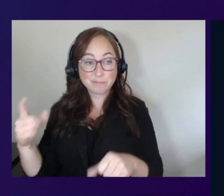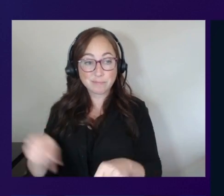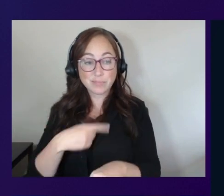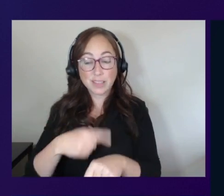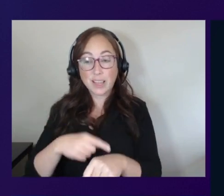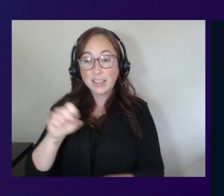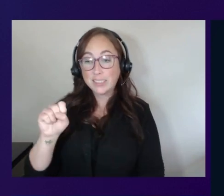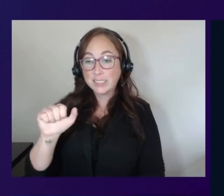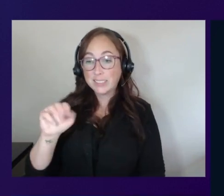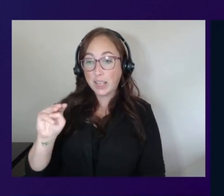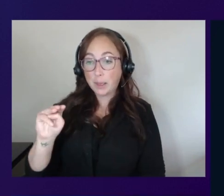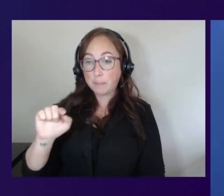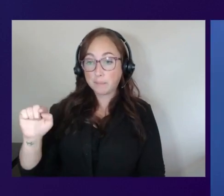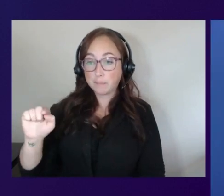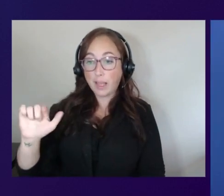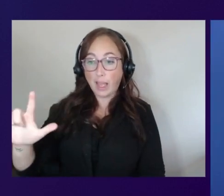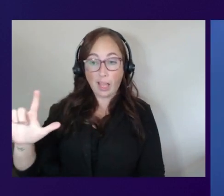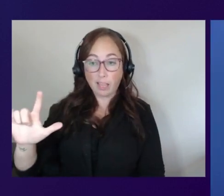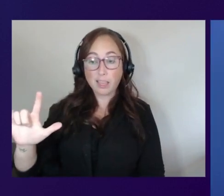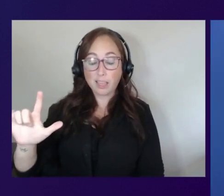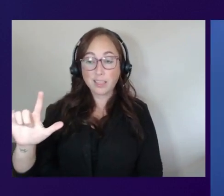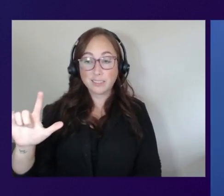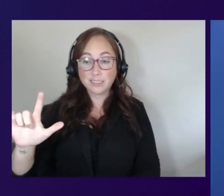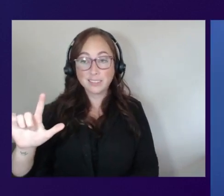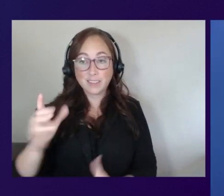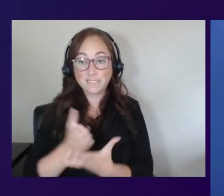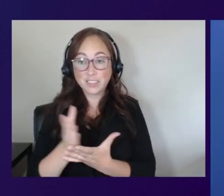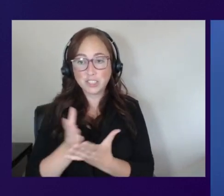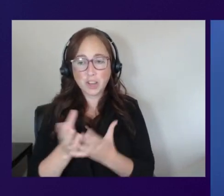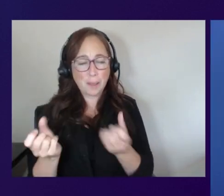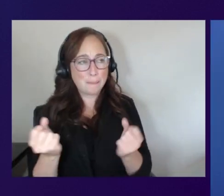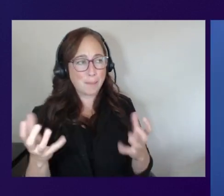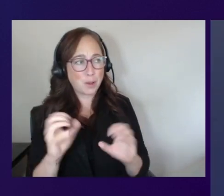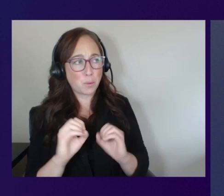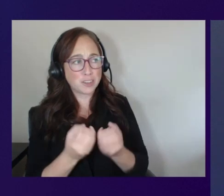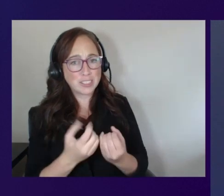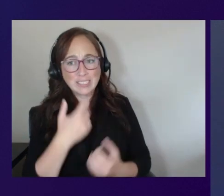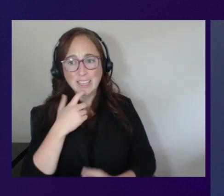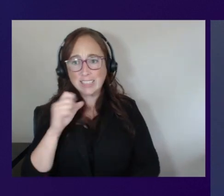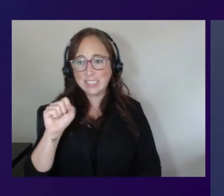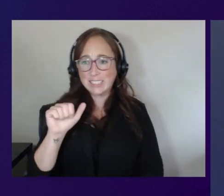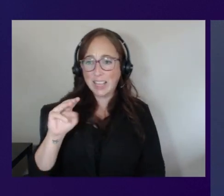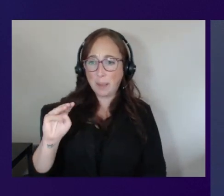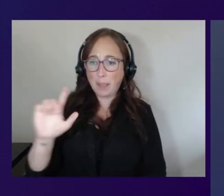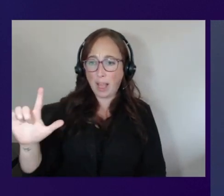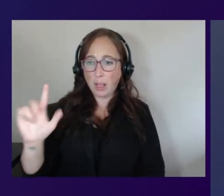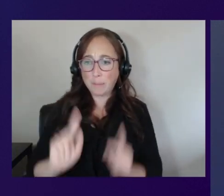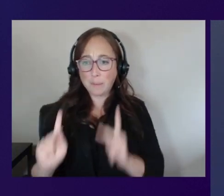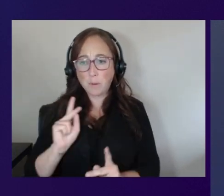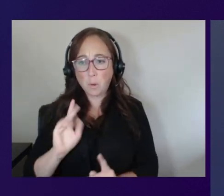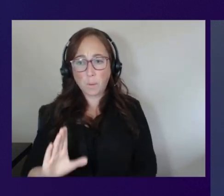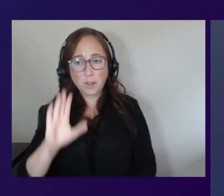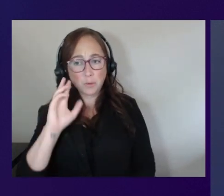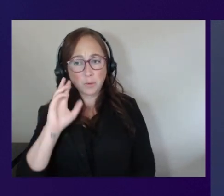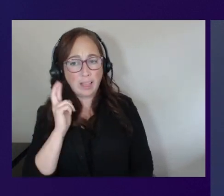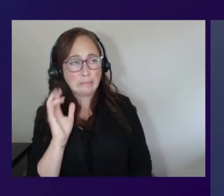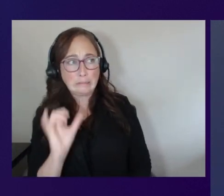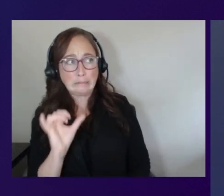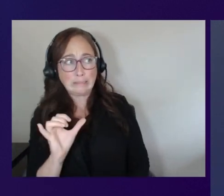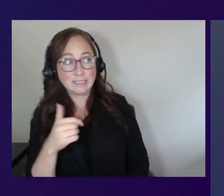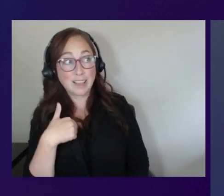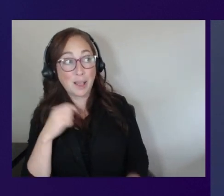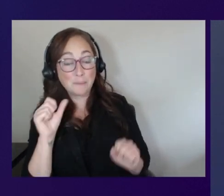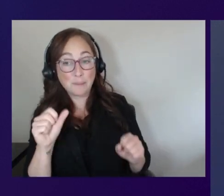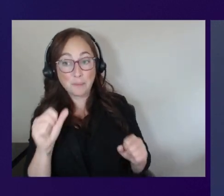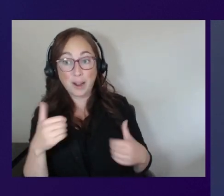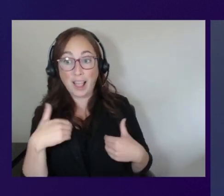IT organizations are going to, Yeah. the light bulbs are going to go off. As soon as you say SAML, they're going to realize, oh, I'm going to be able to have my end